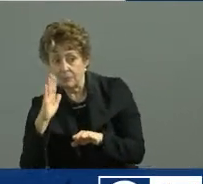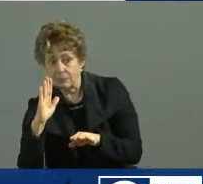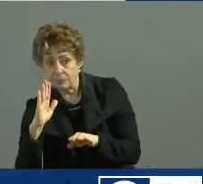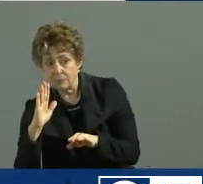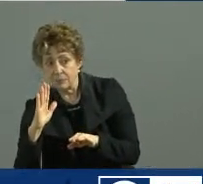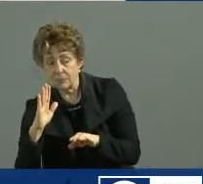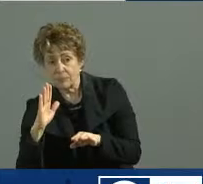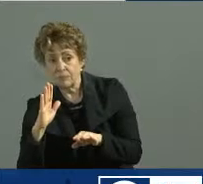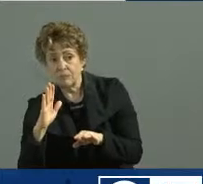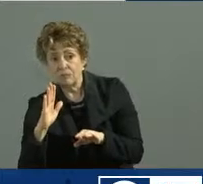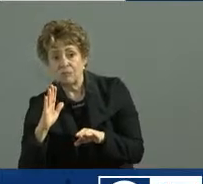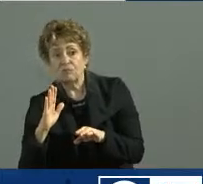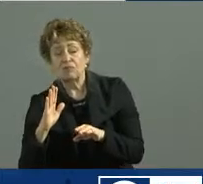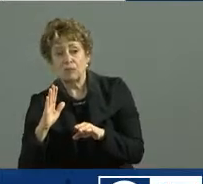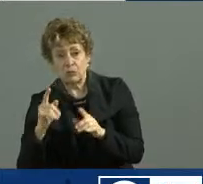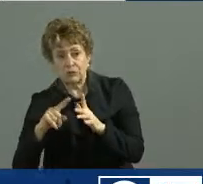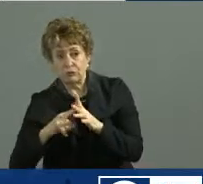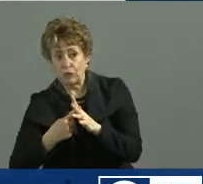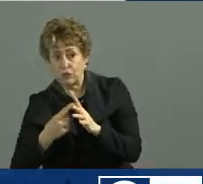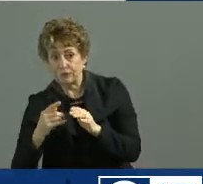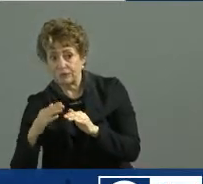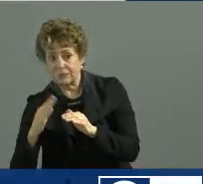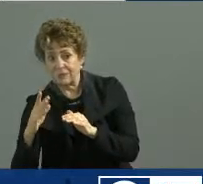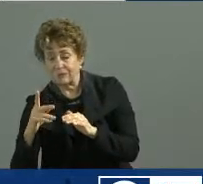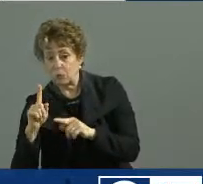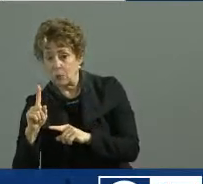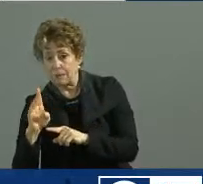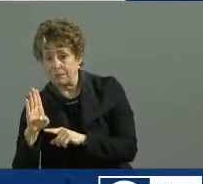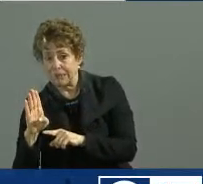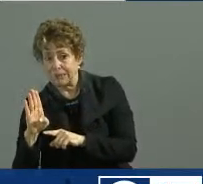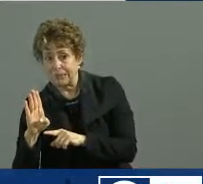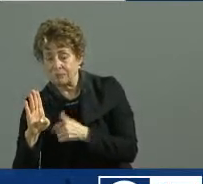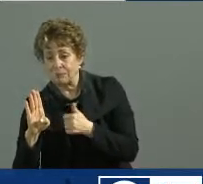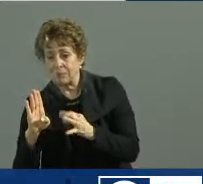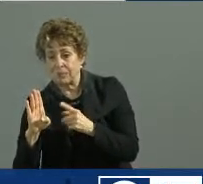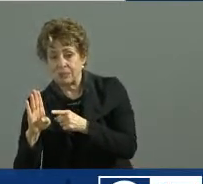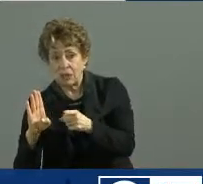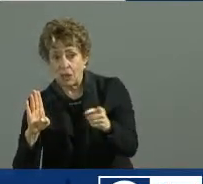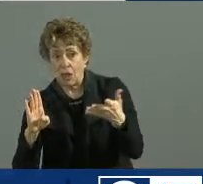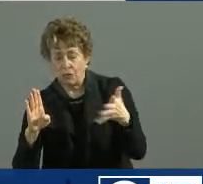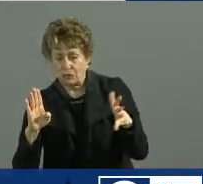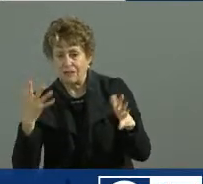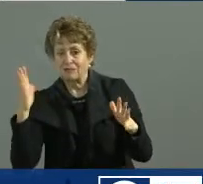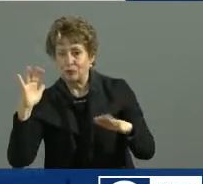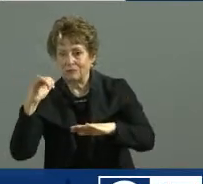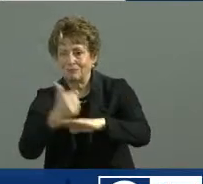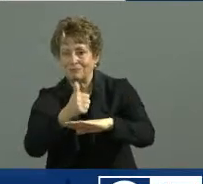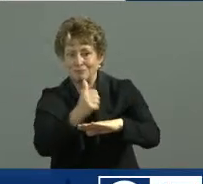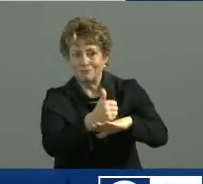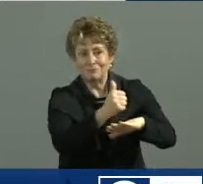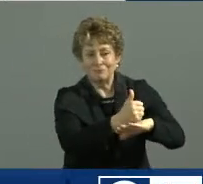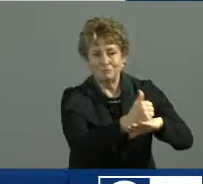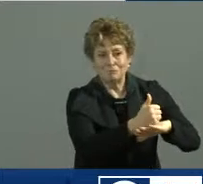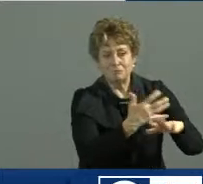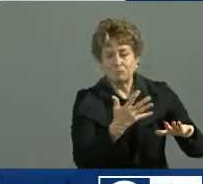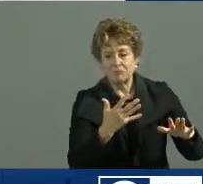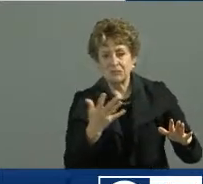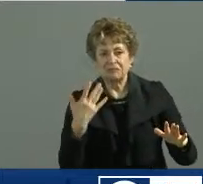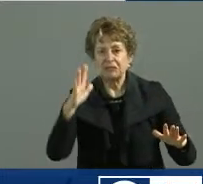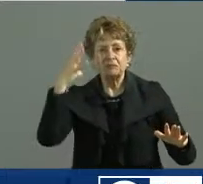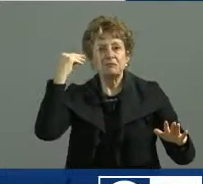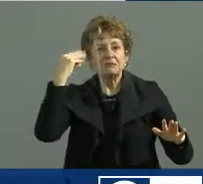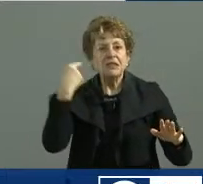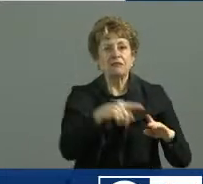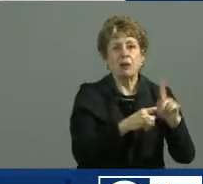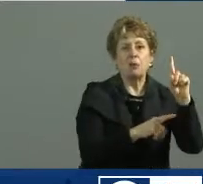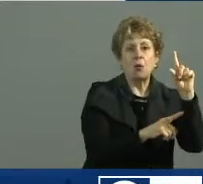into Phase 1B. Many of these individuals may have already been included in Phase 1A with the long-term care facility pharmacy,